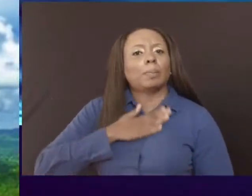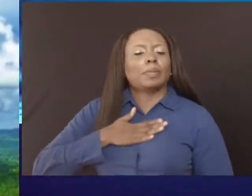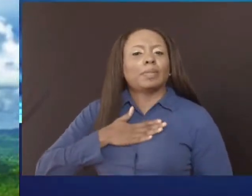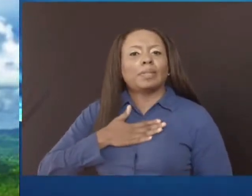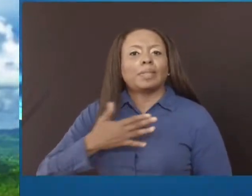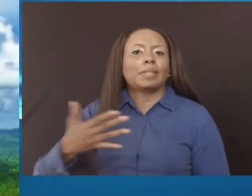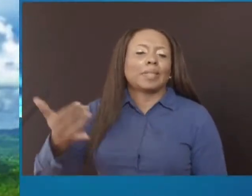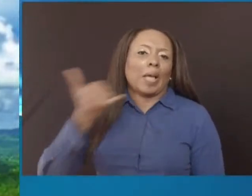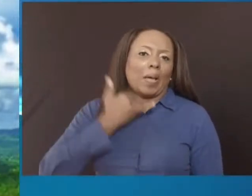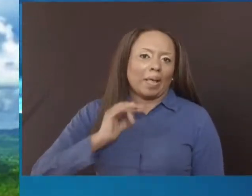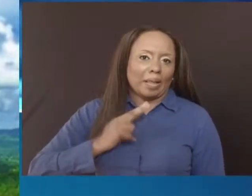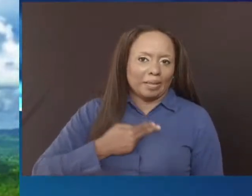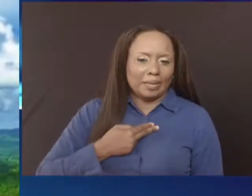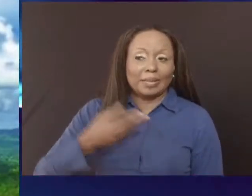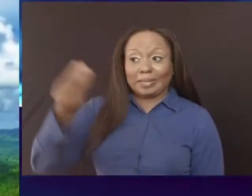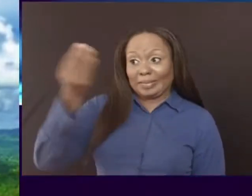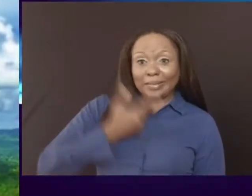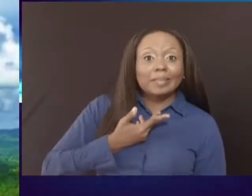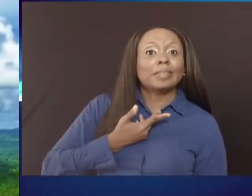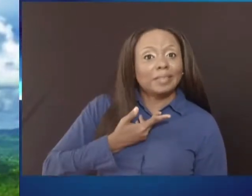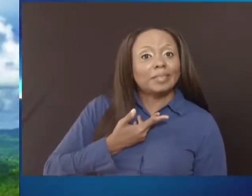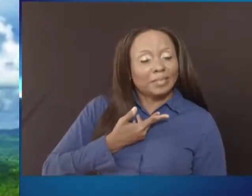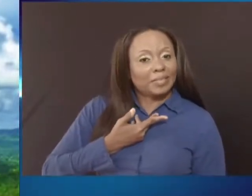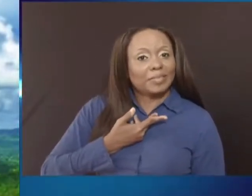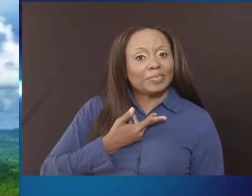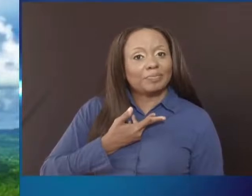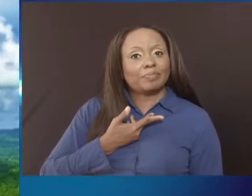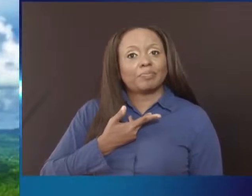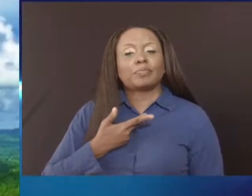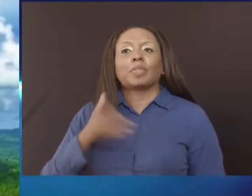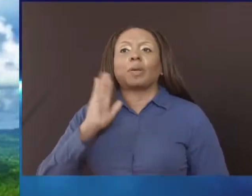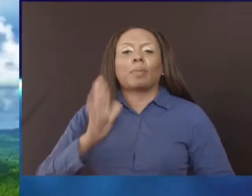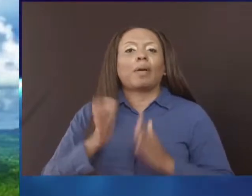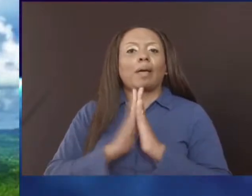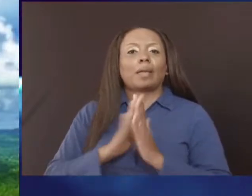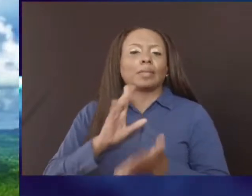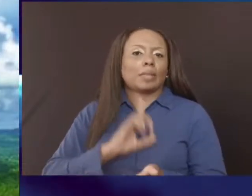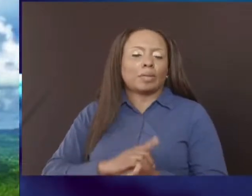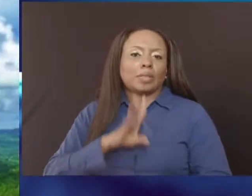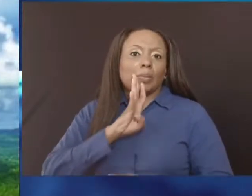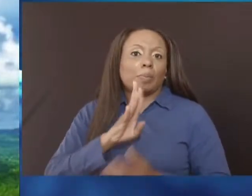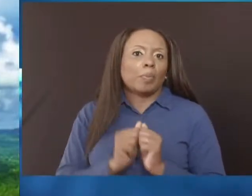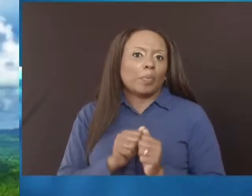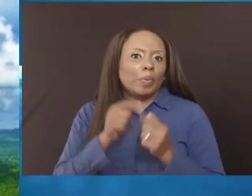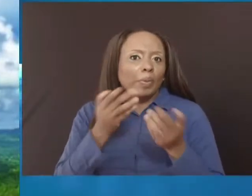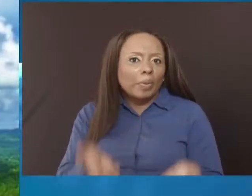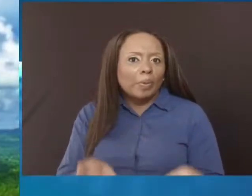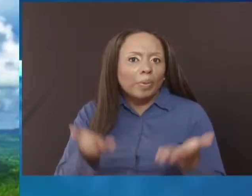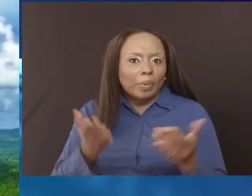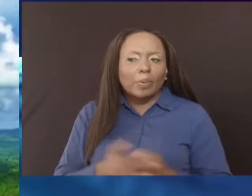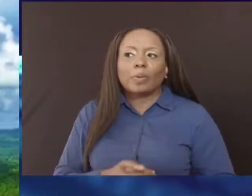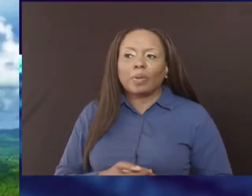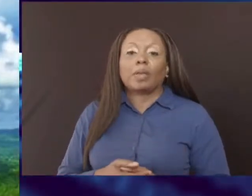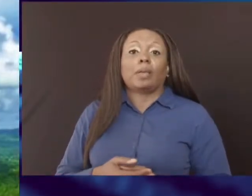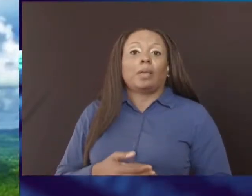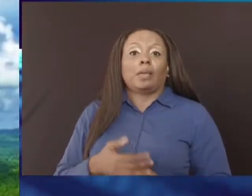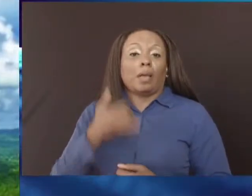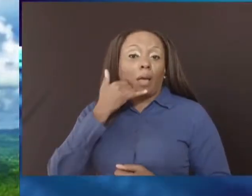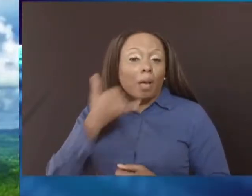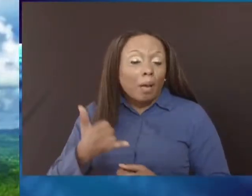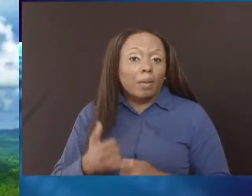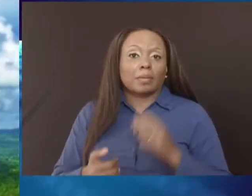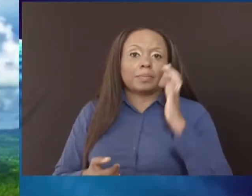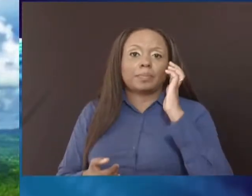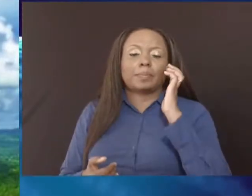so that we can also mobilize that doctor so that she can speak to you via telemed as the first layer. And as